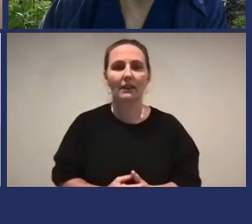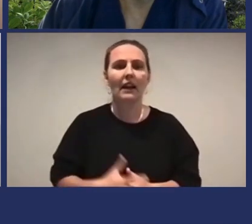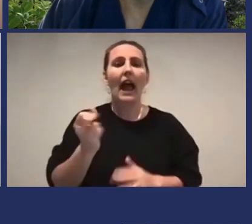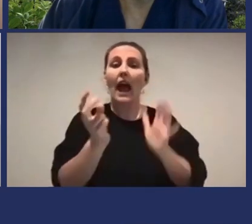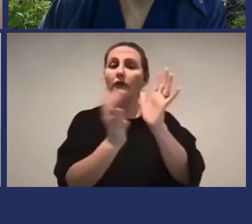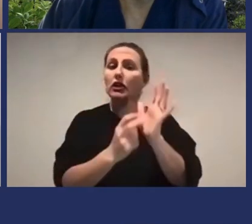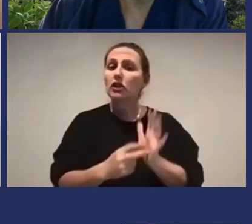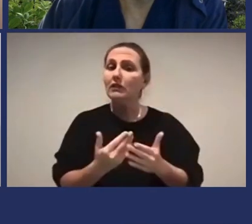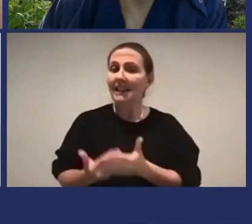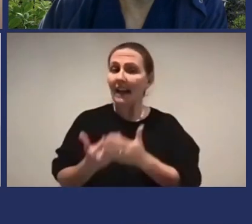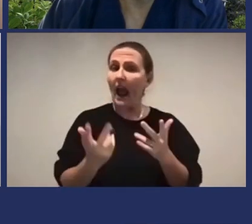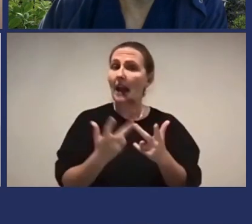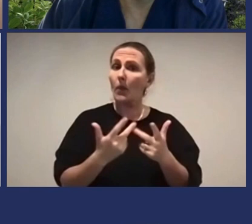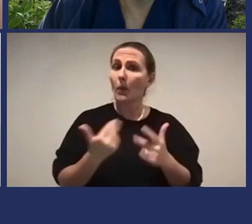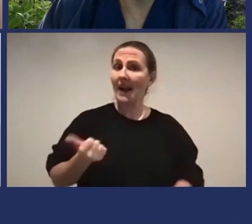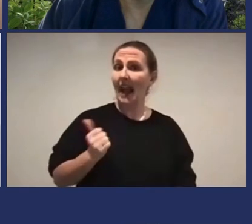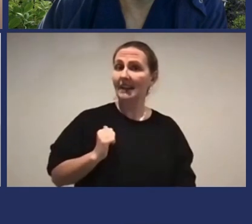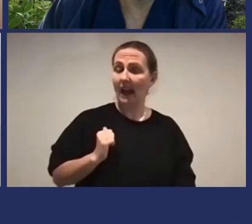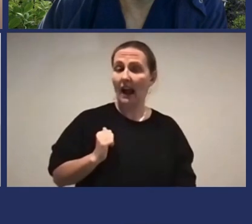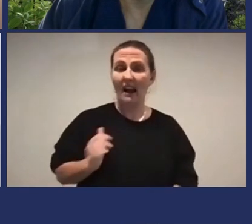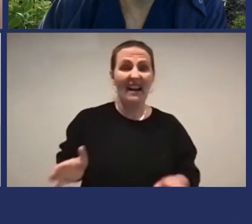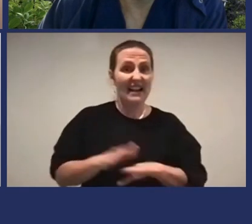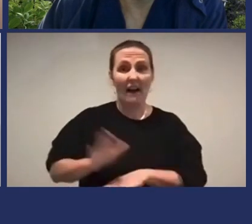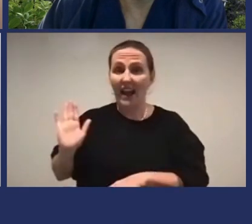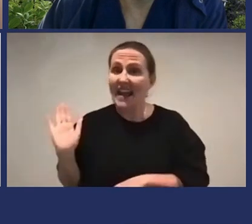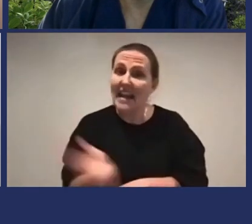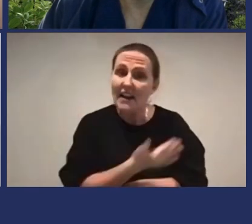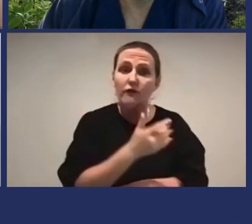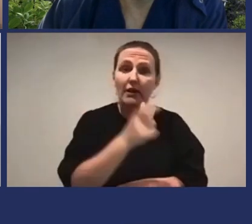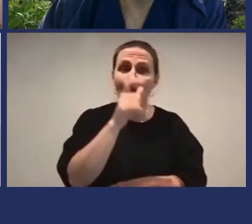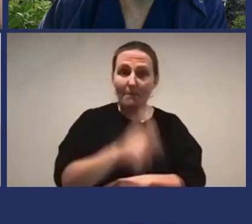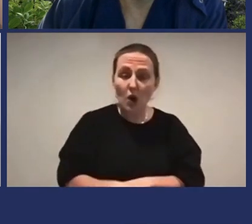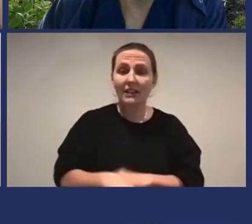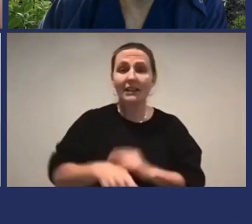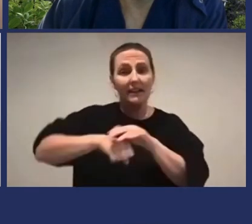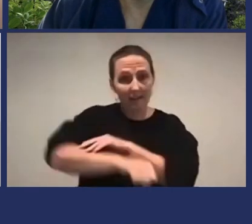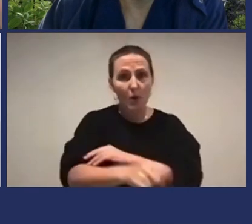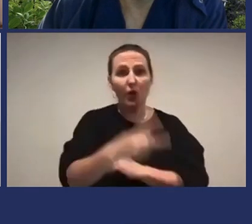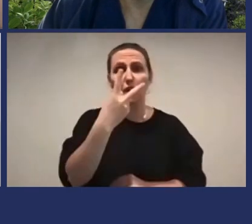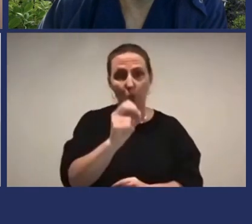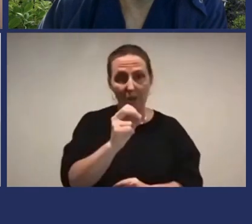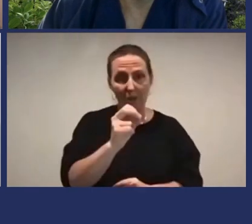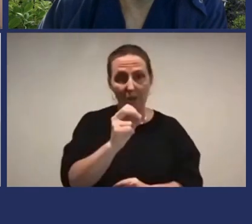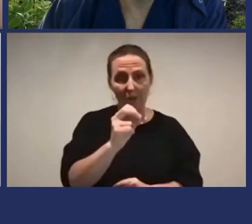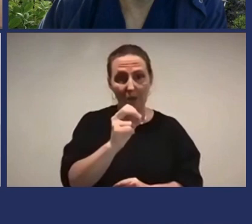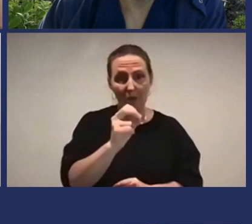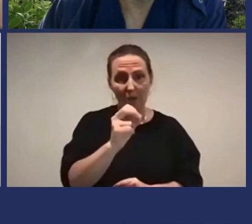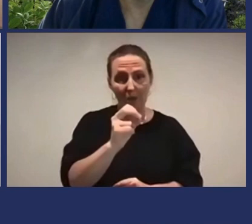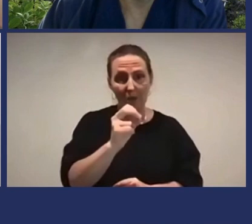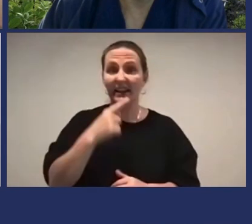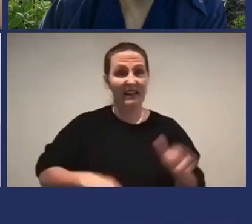every woman who's given birth in 2021. And they've also reported absolute safety. And that's in tens of thousands of